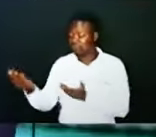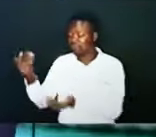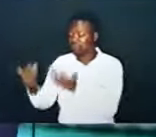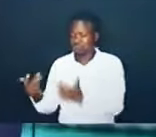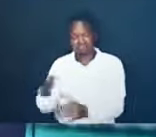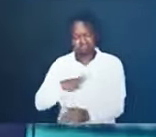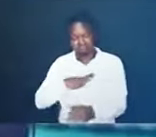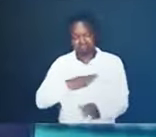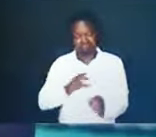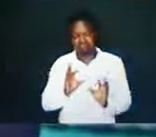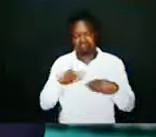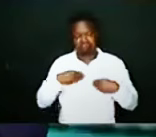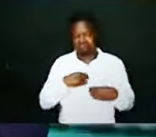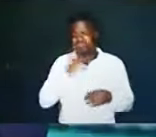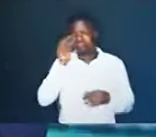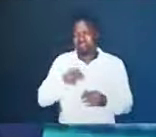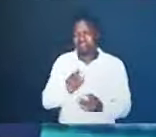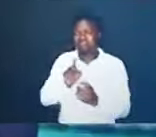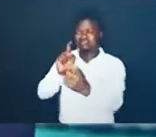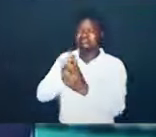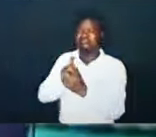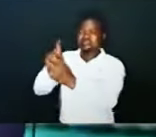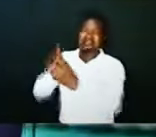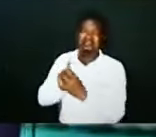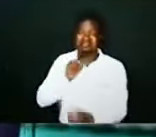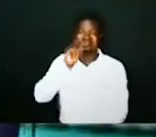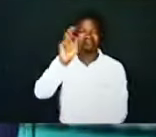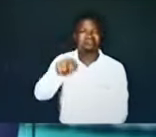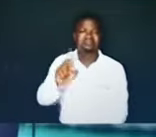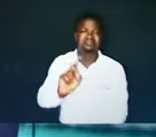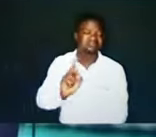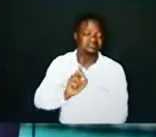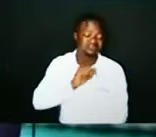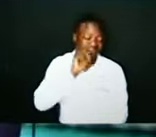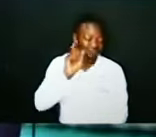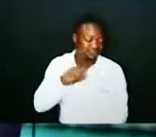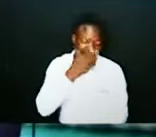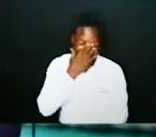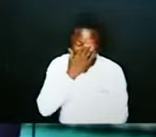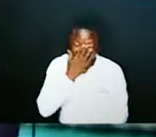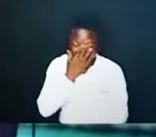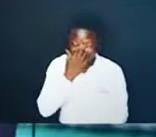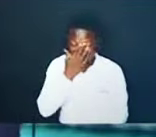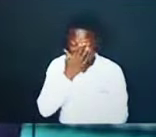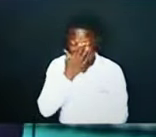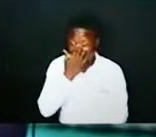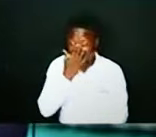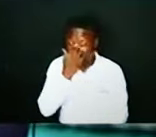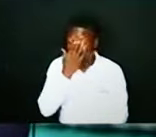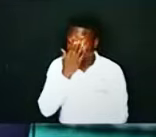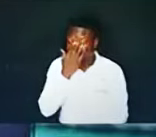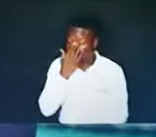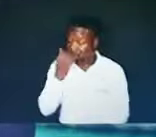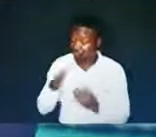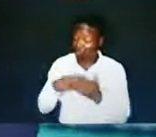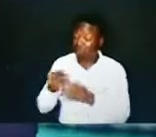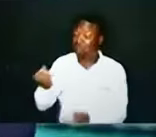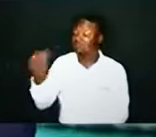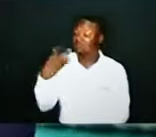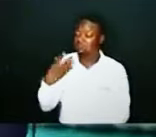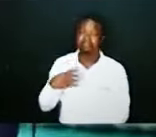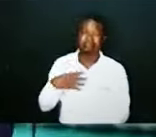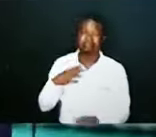Nebuchadnezzar said, The matter is